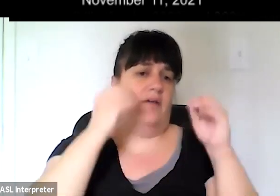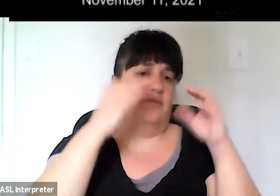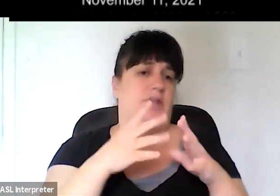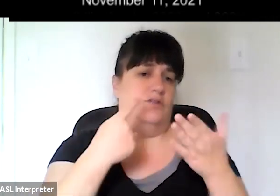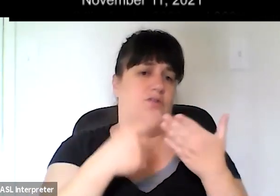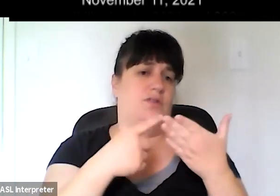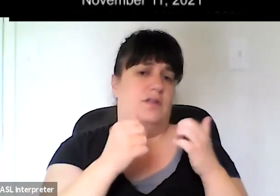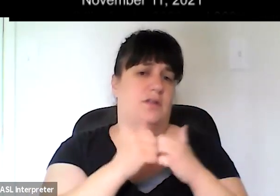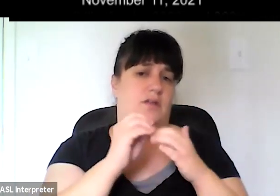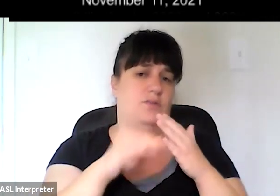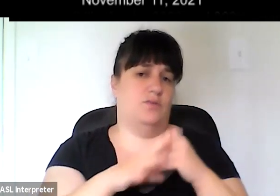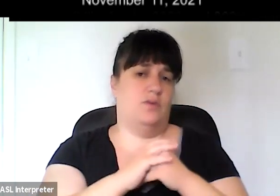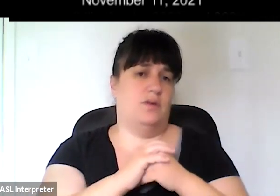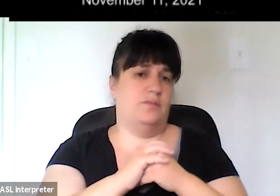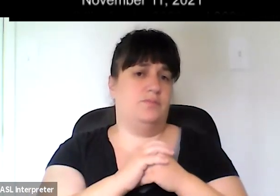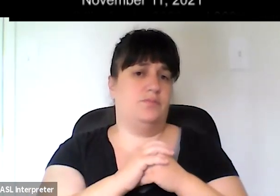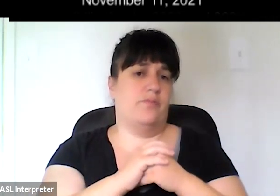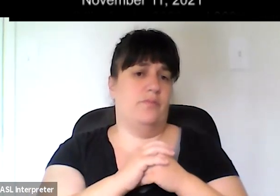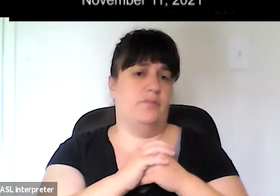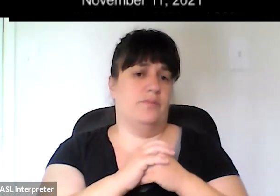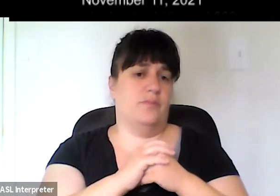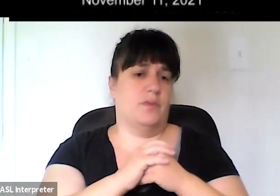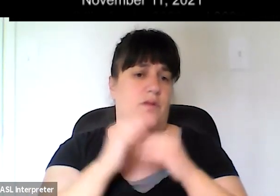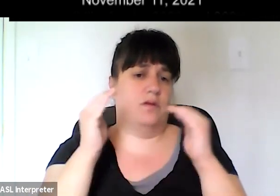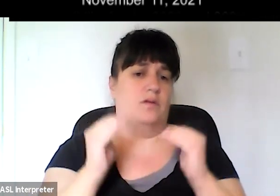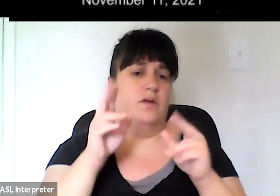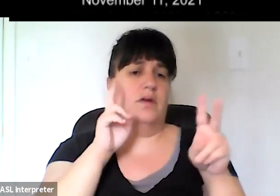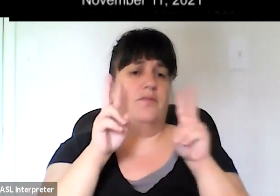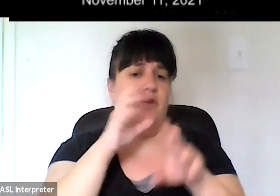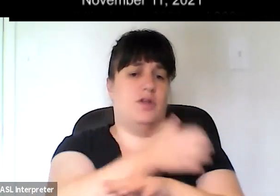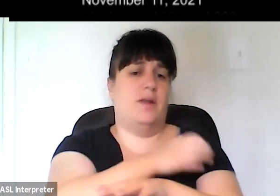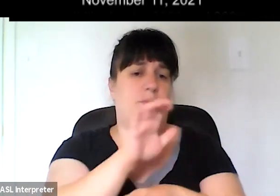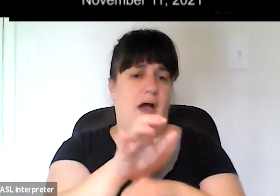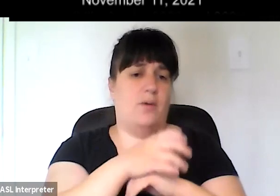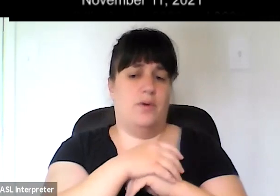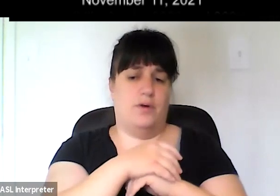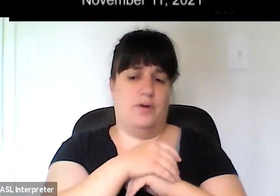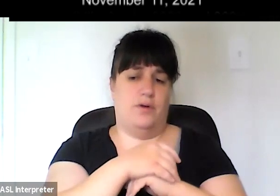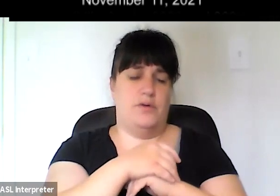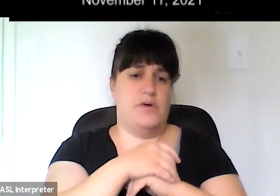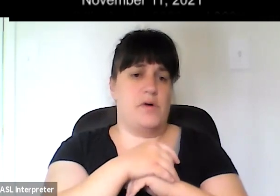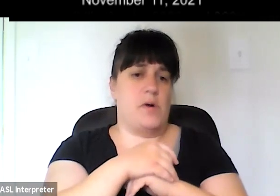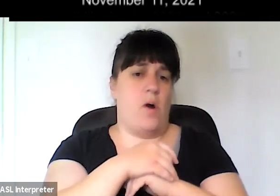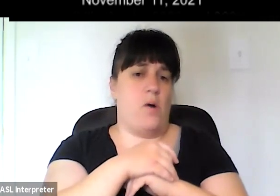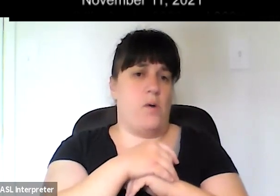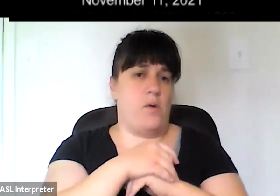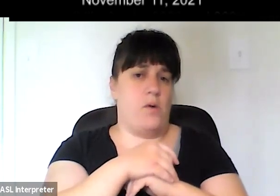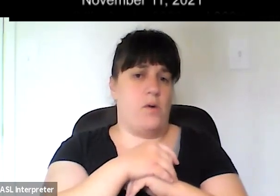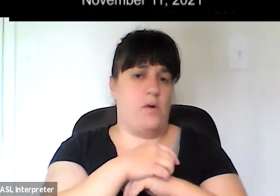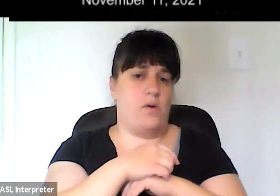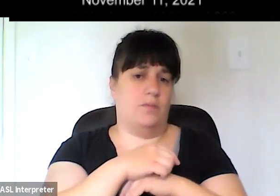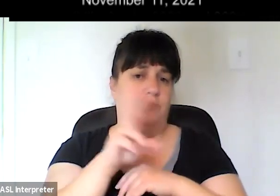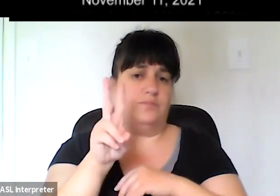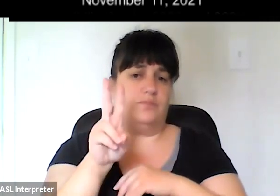with. Next would be Vision Empower, again started by Vidya, who is a